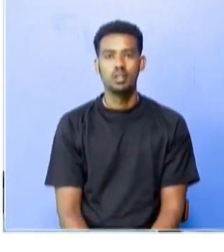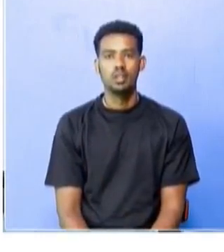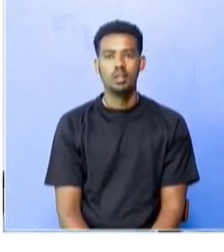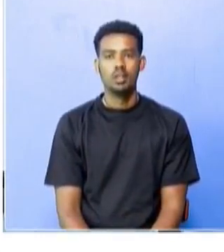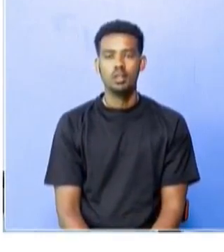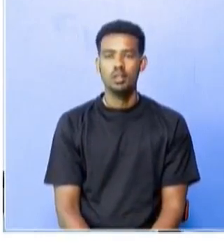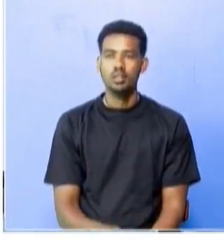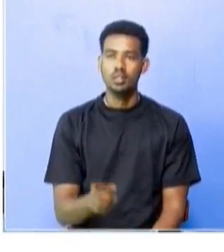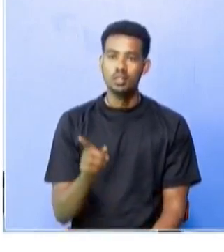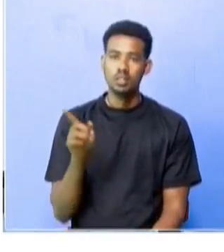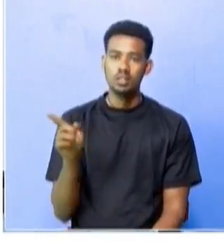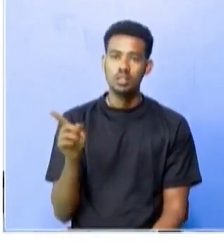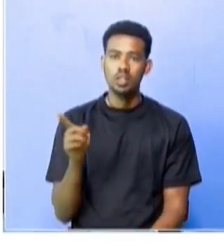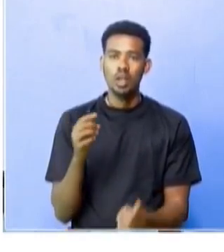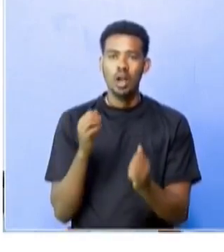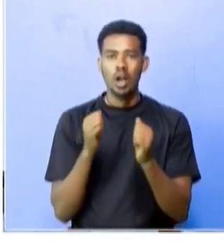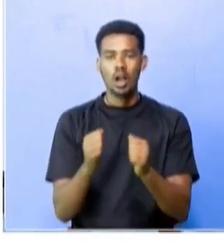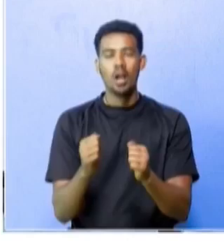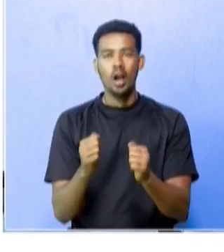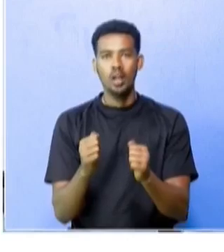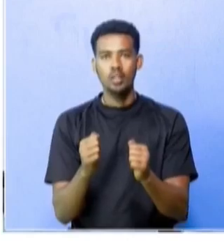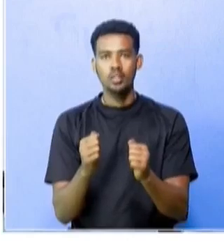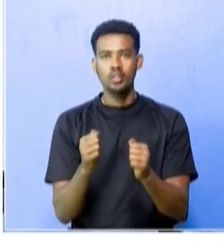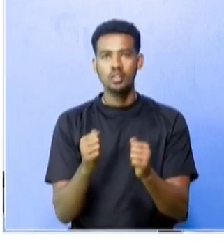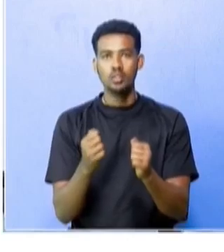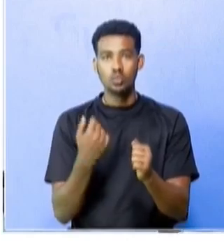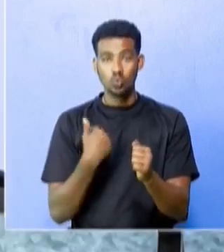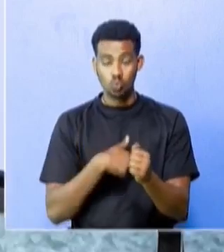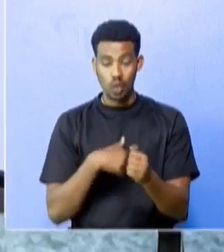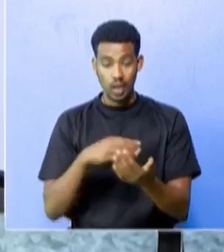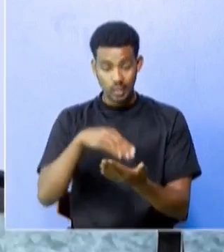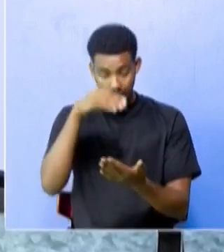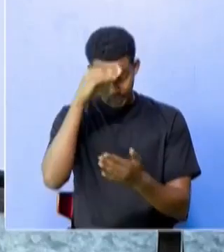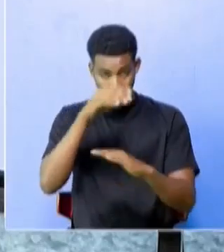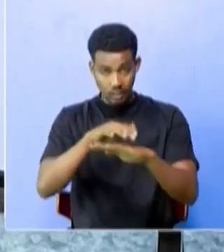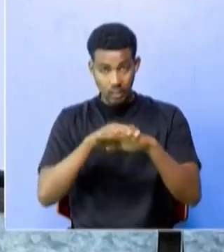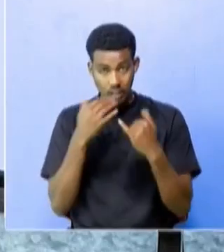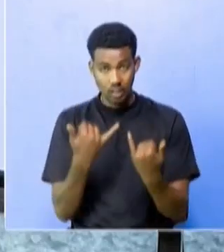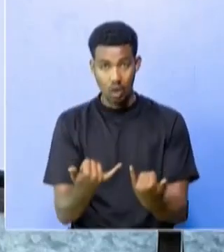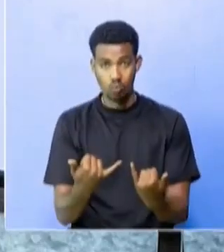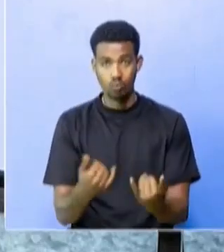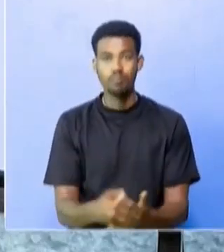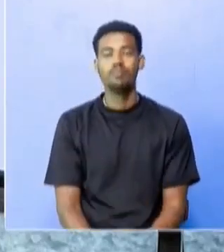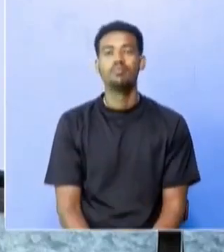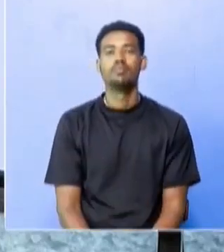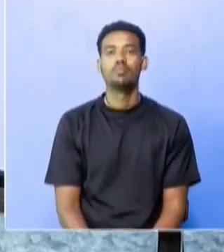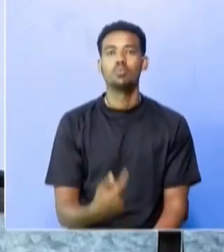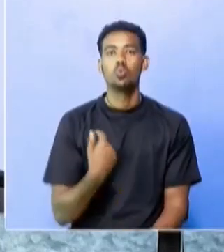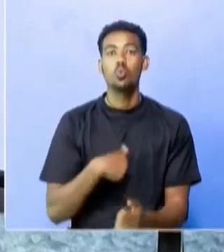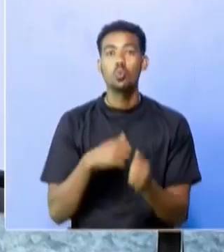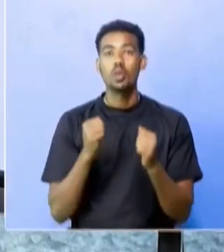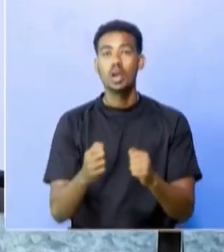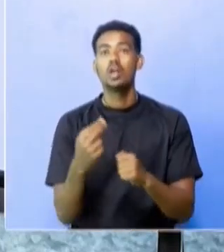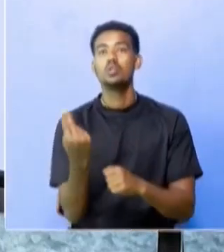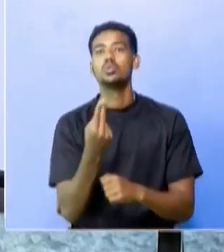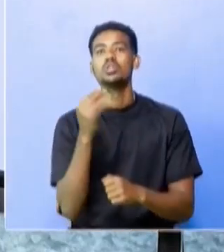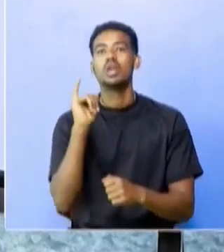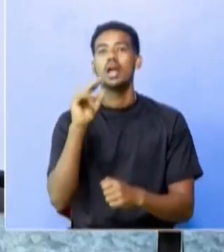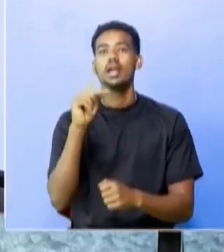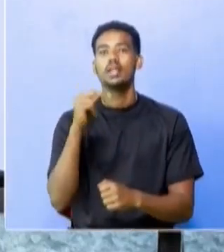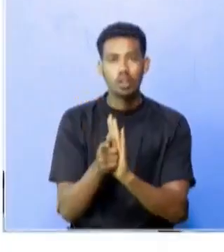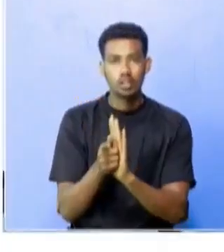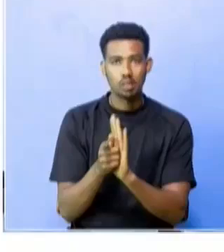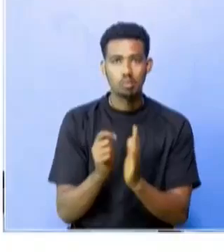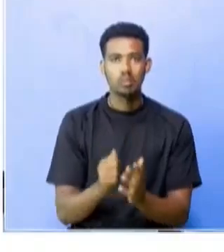If this can be also, we are learning English right now. We can use ing